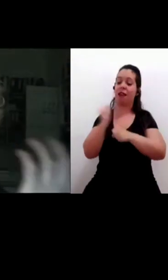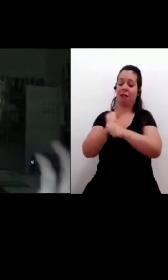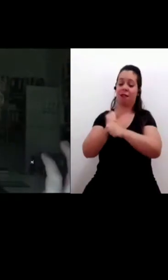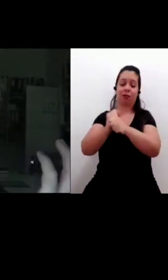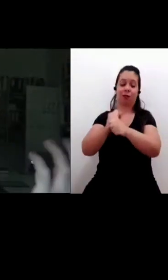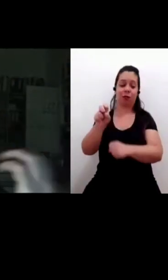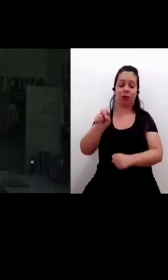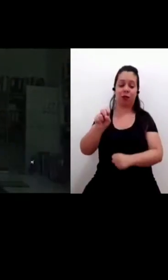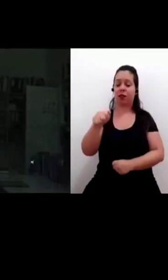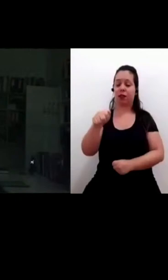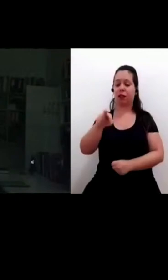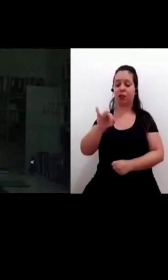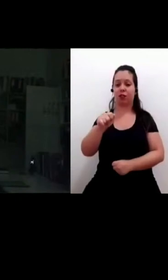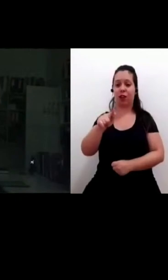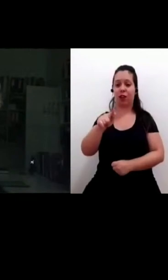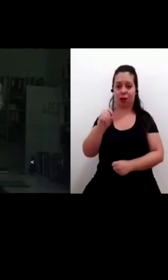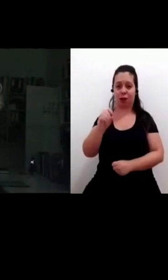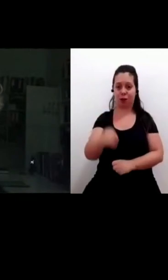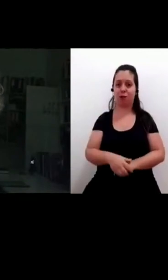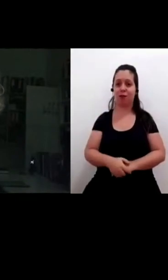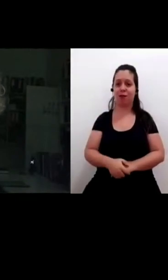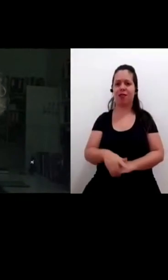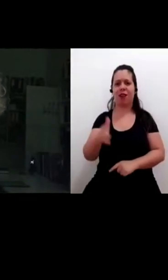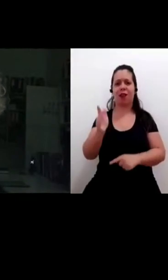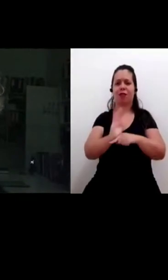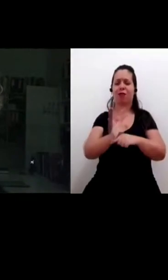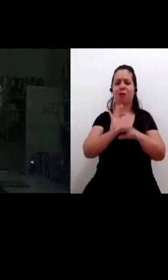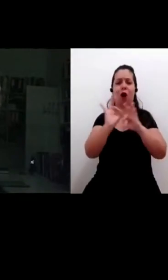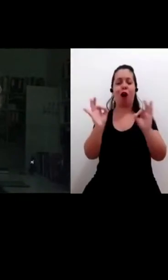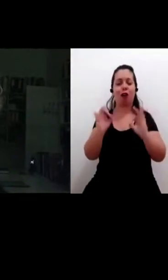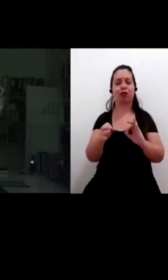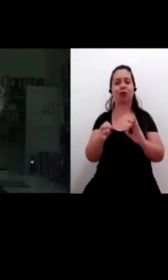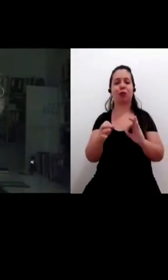it's a great film that introduces, and